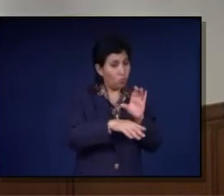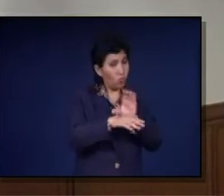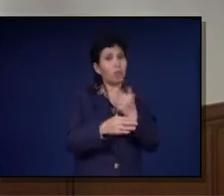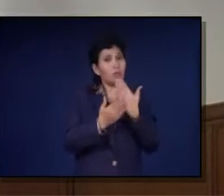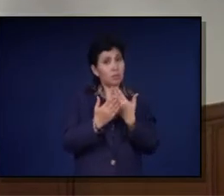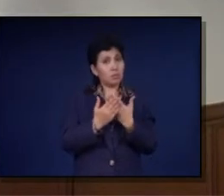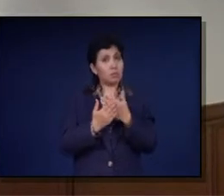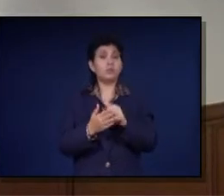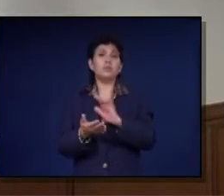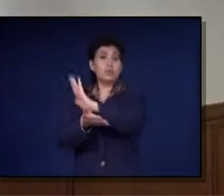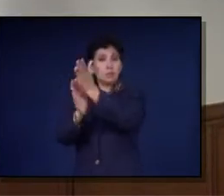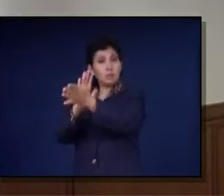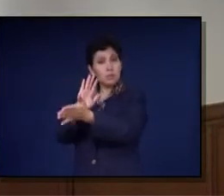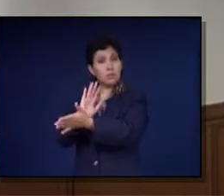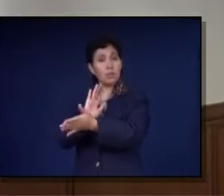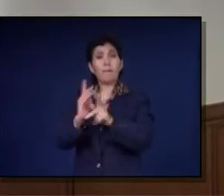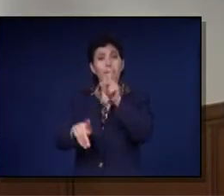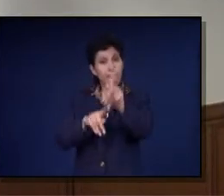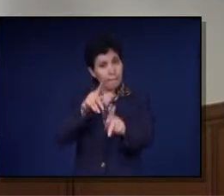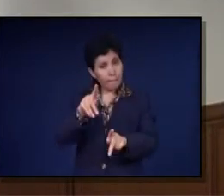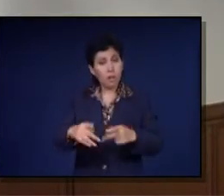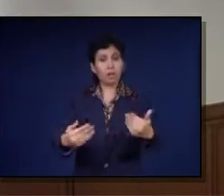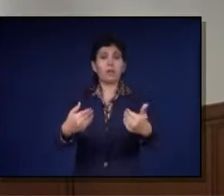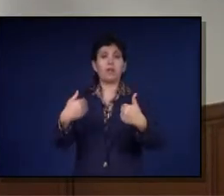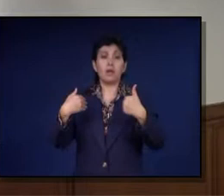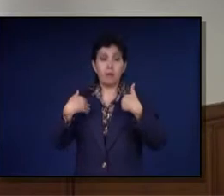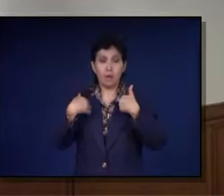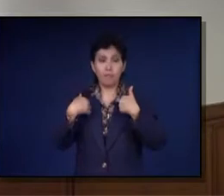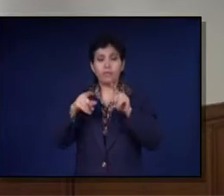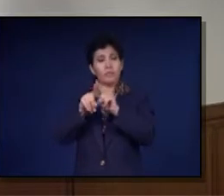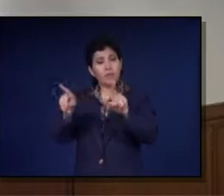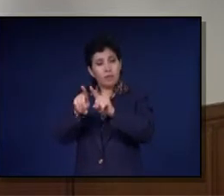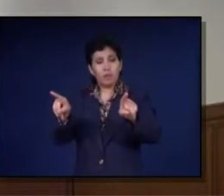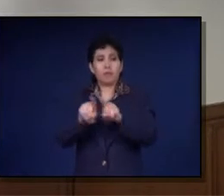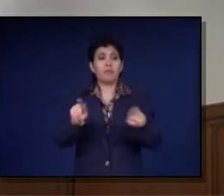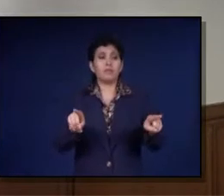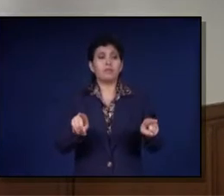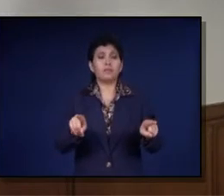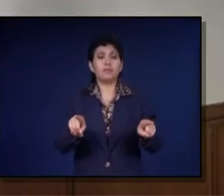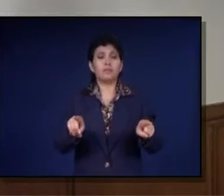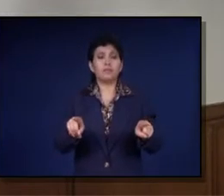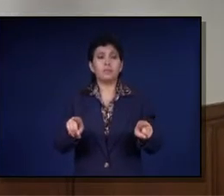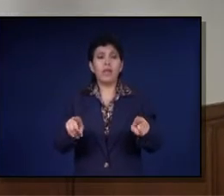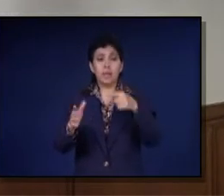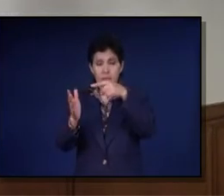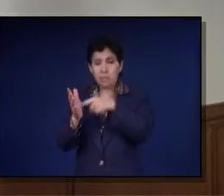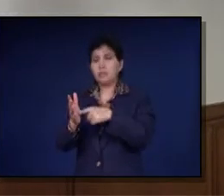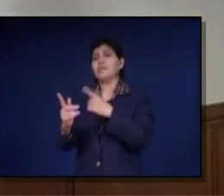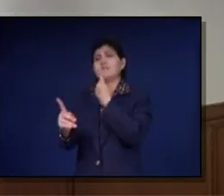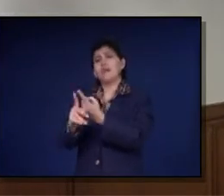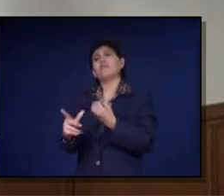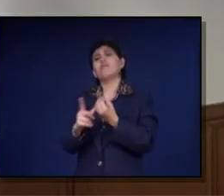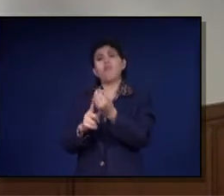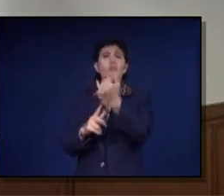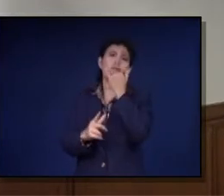issue, people would have conflicting findings. Yeah. Now, is this right or wrong, or is